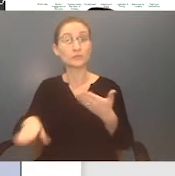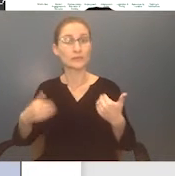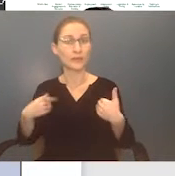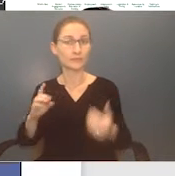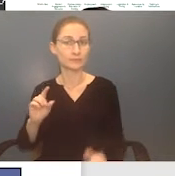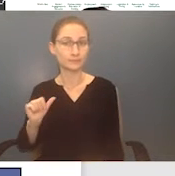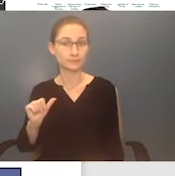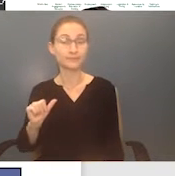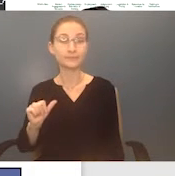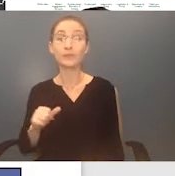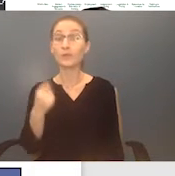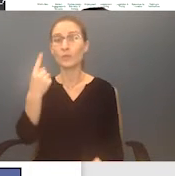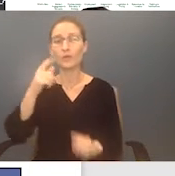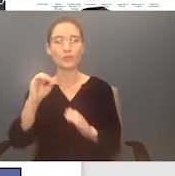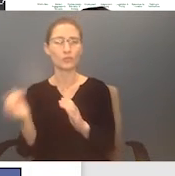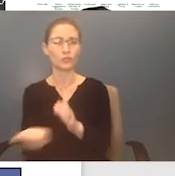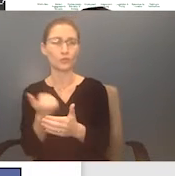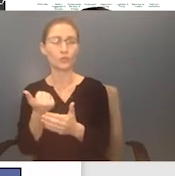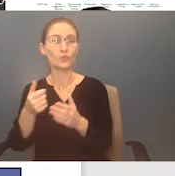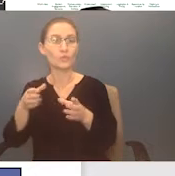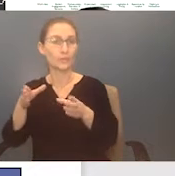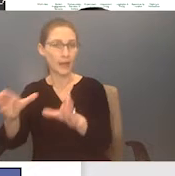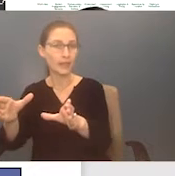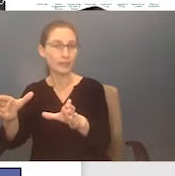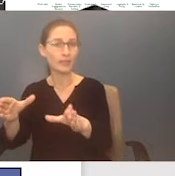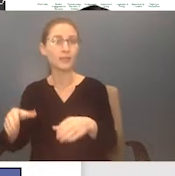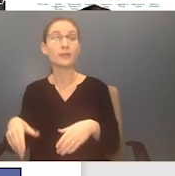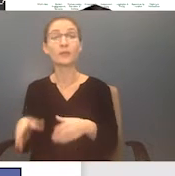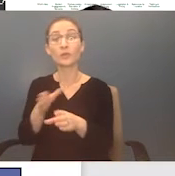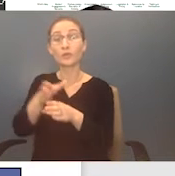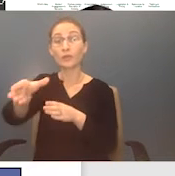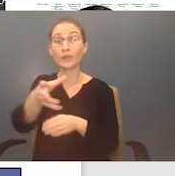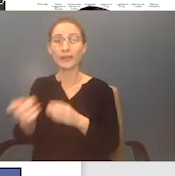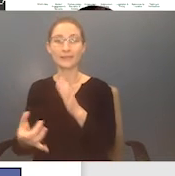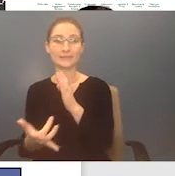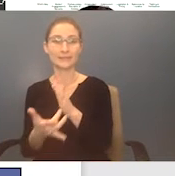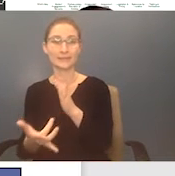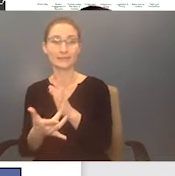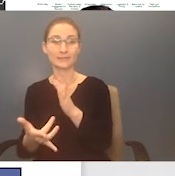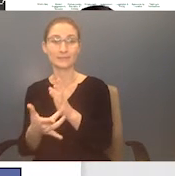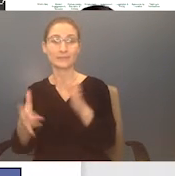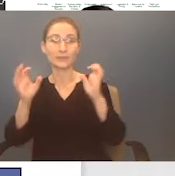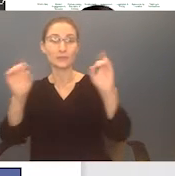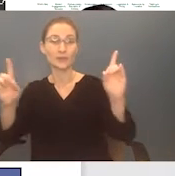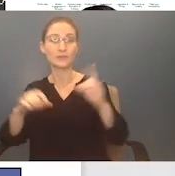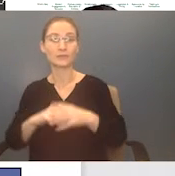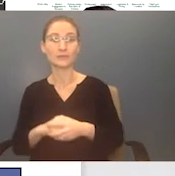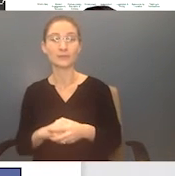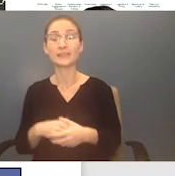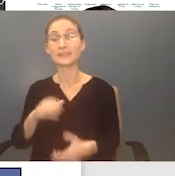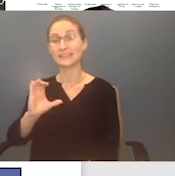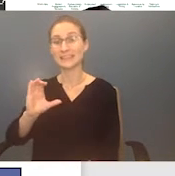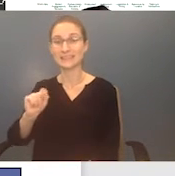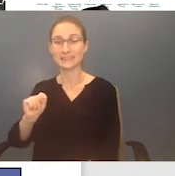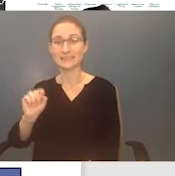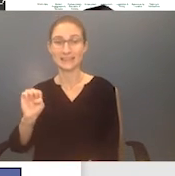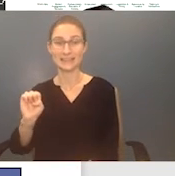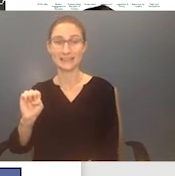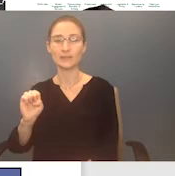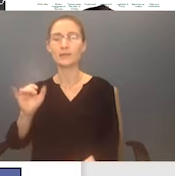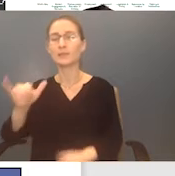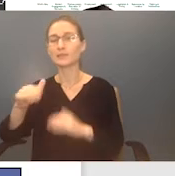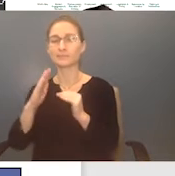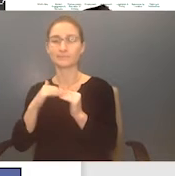then there's a newer pathway, the college or career and technical education, CTE graduation pathway. That has a minimum